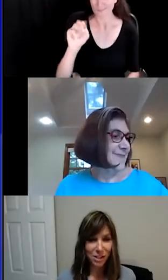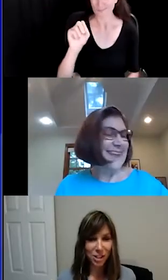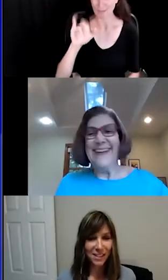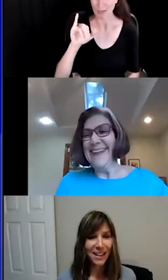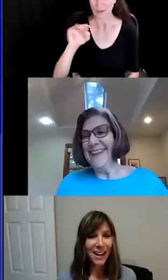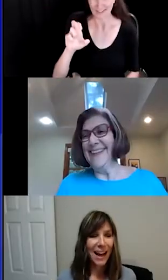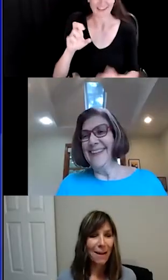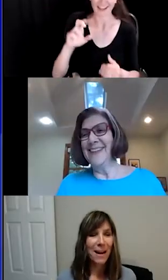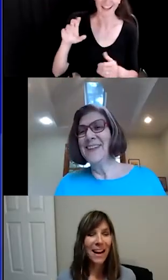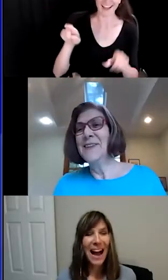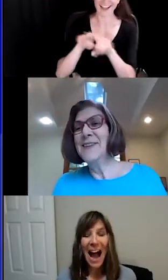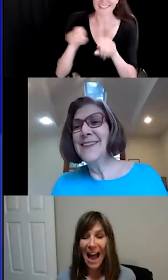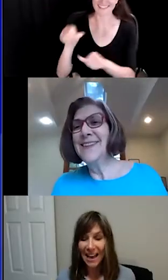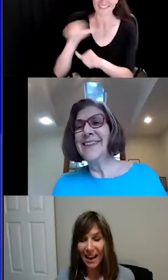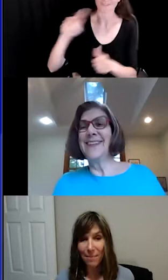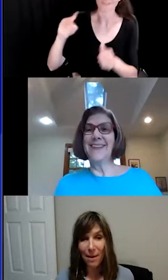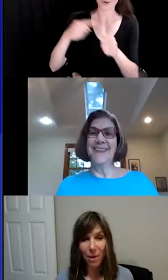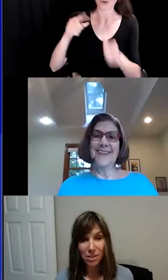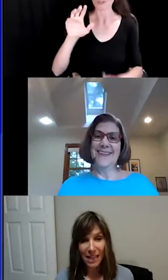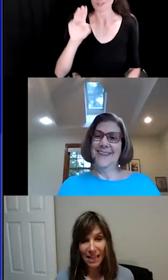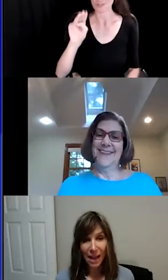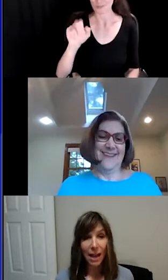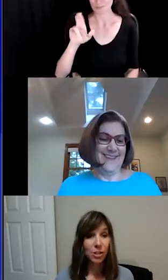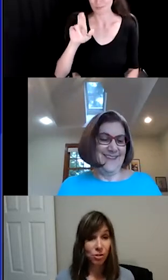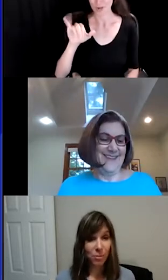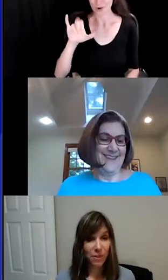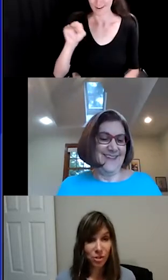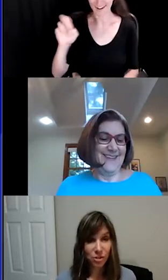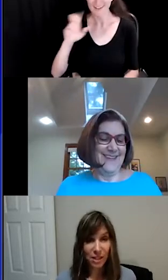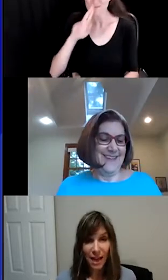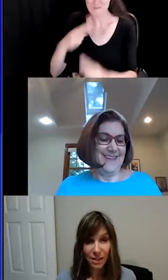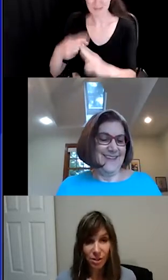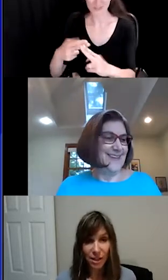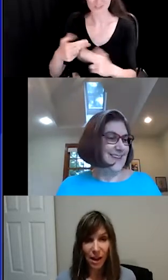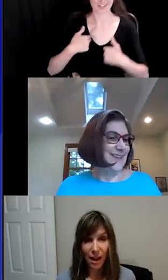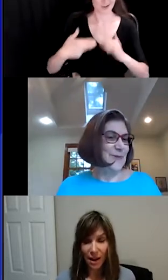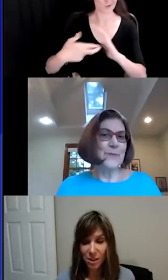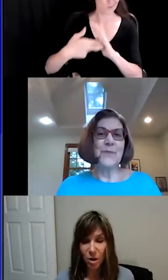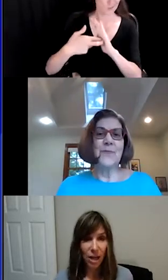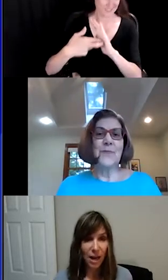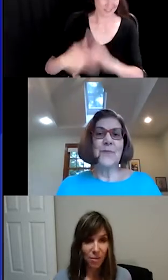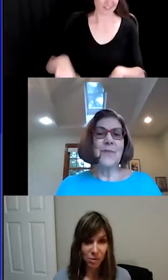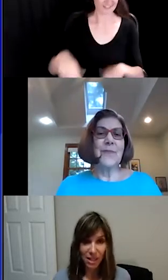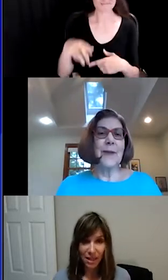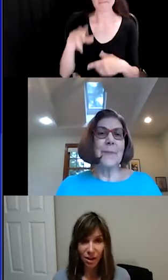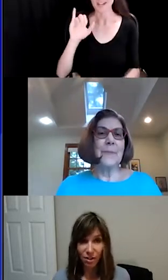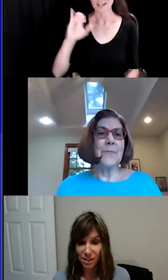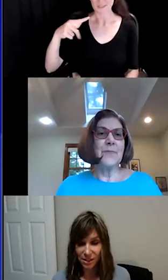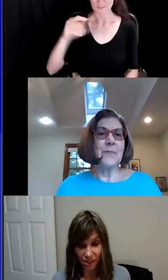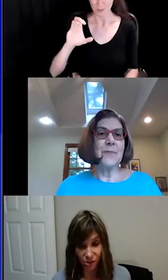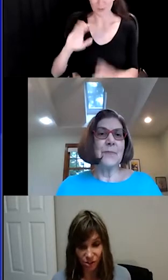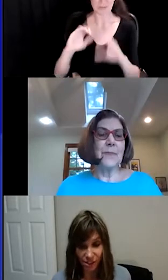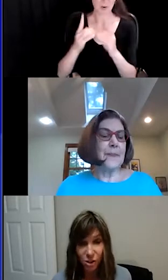Marianne mentioned, I'm an associate professor in psychiatry at iSPARC, and I'm representing